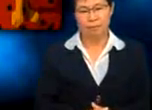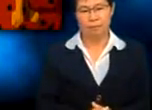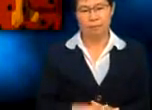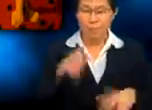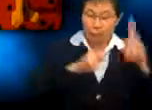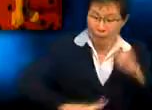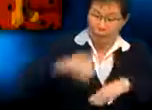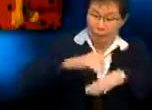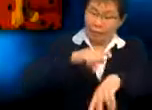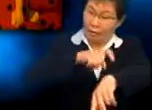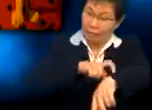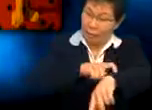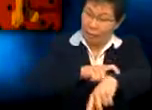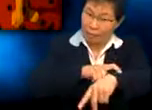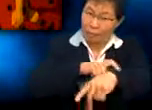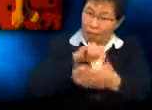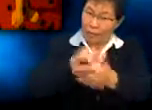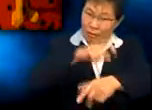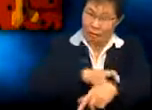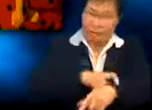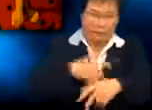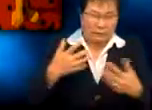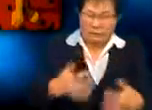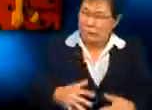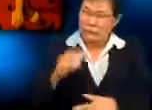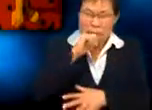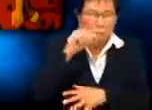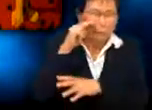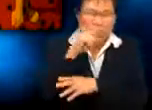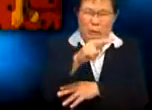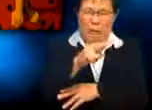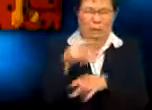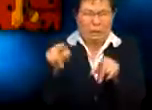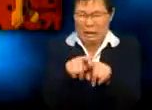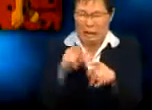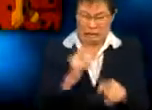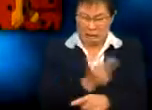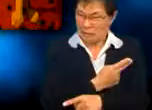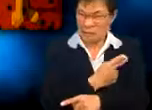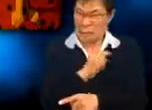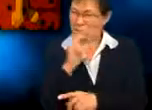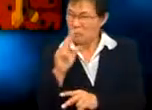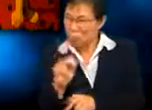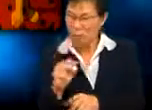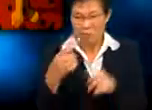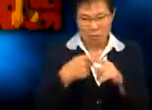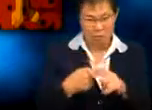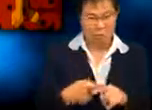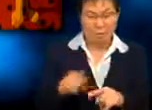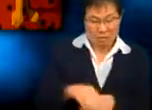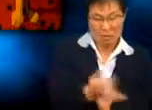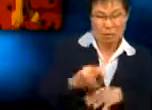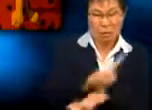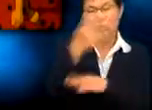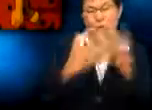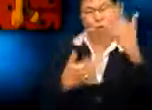The people at that time, geez, they do not look very much like us, do they? Well, they